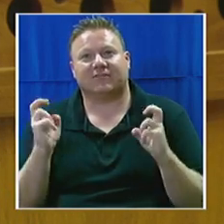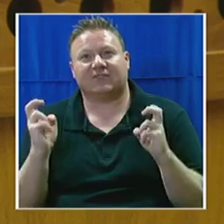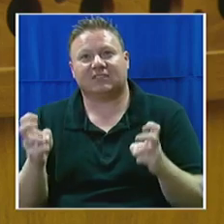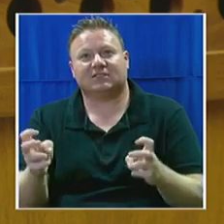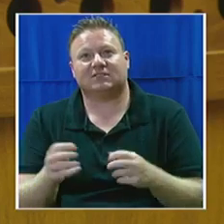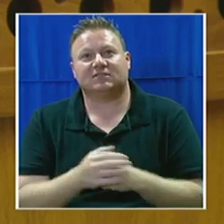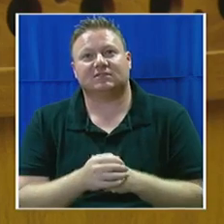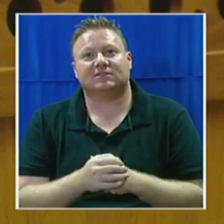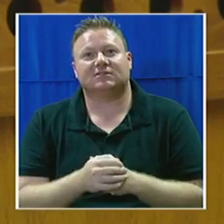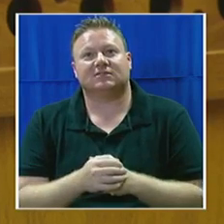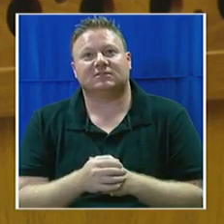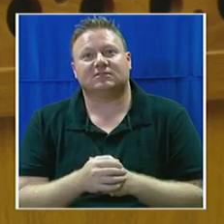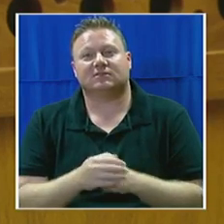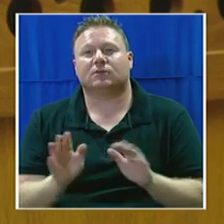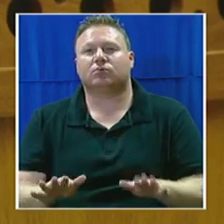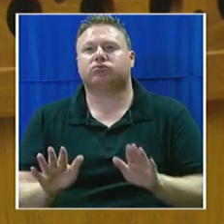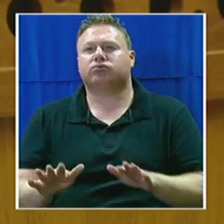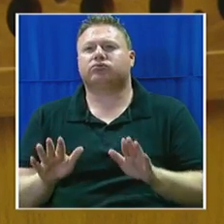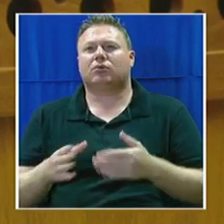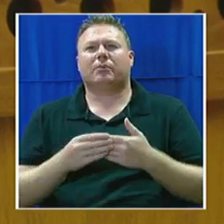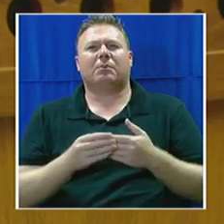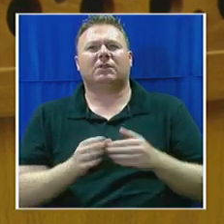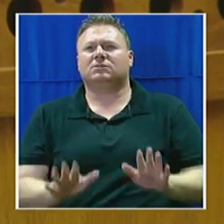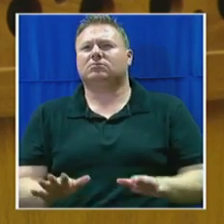Well, colleagues. Order, honorable members.